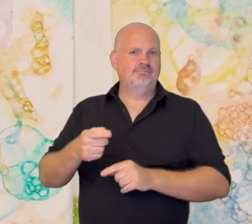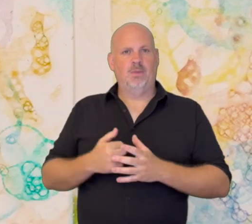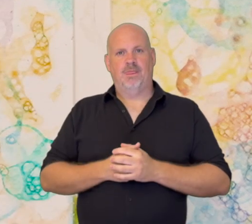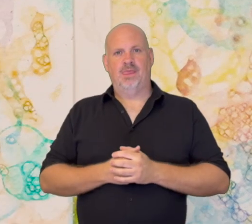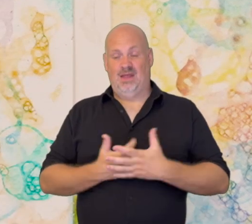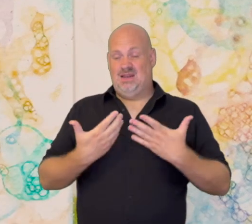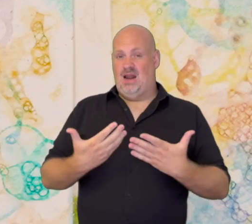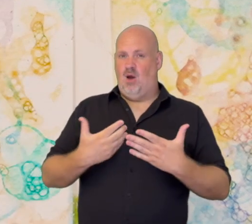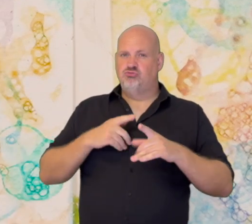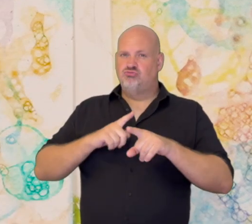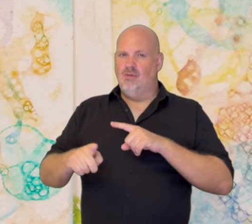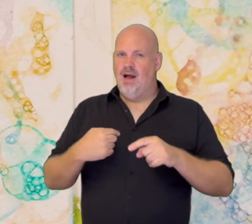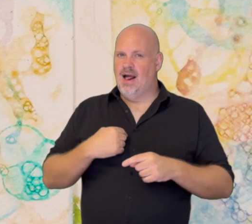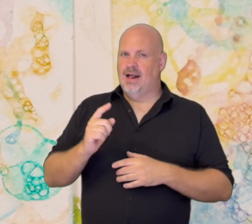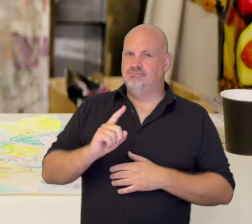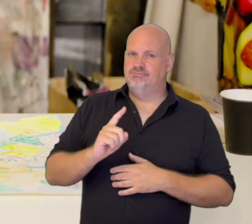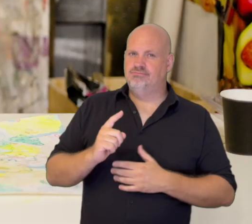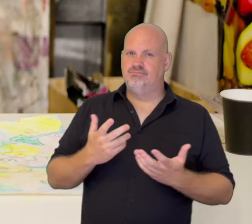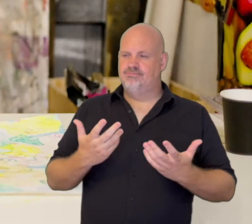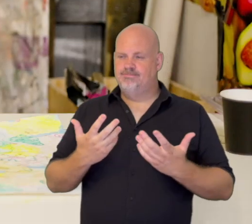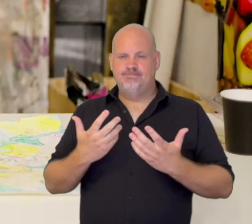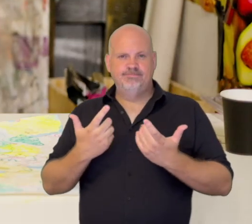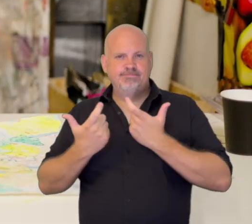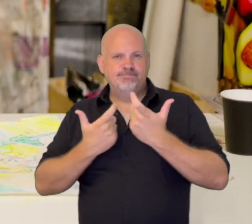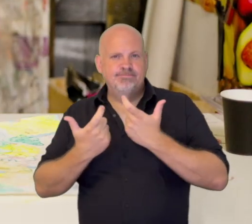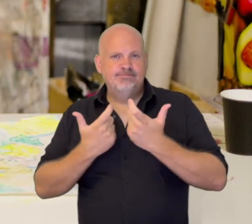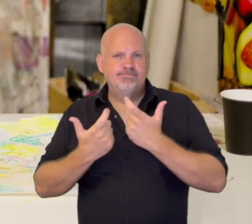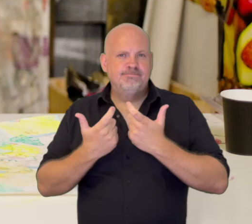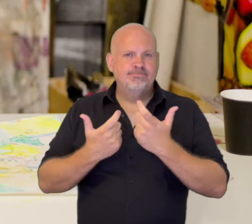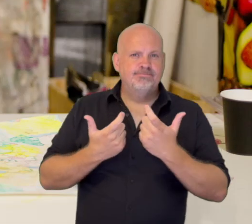Now that I'm at this point, I'm going to try to find